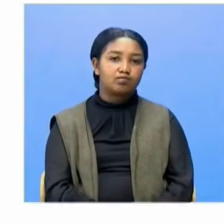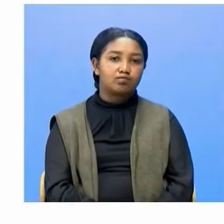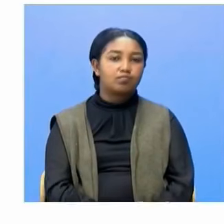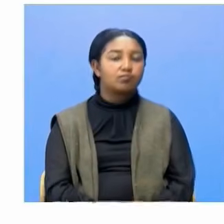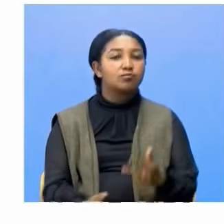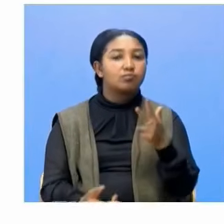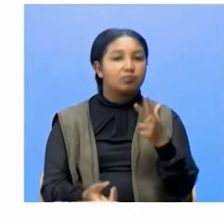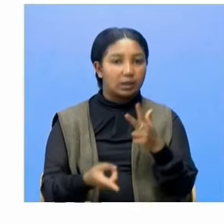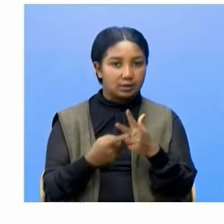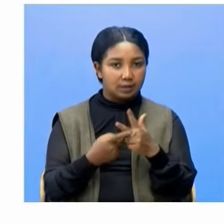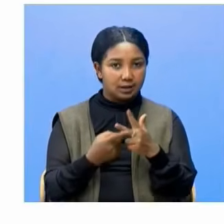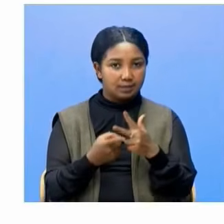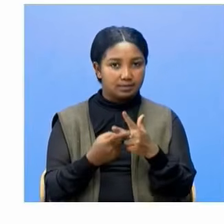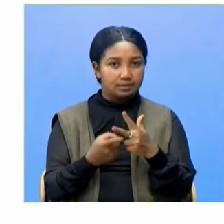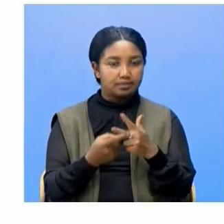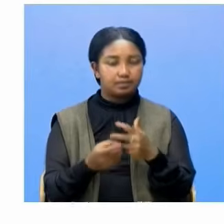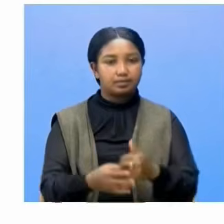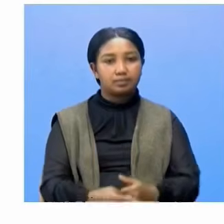3.